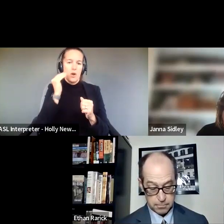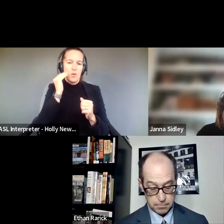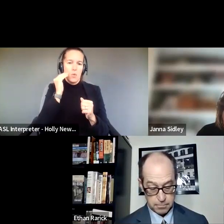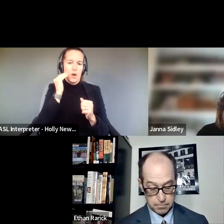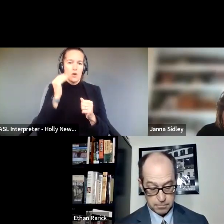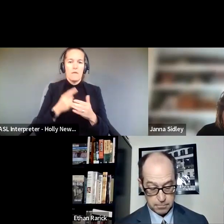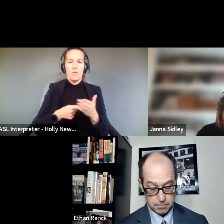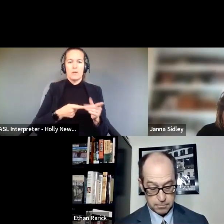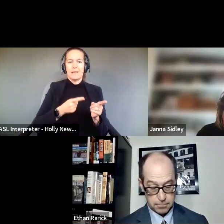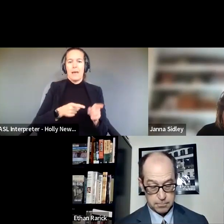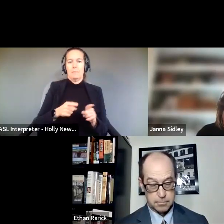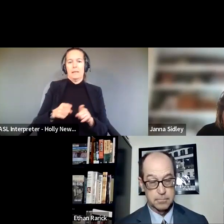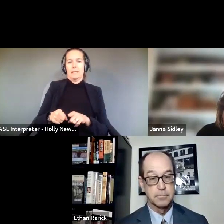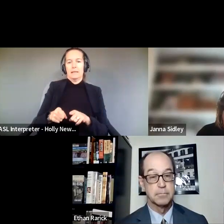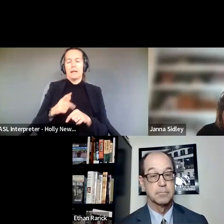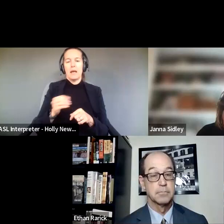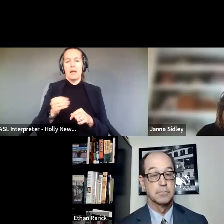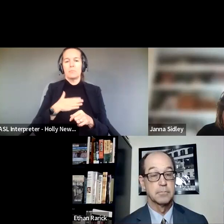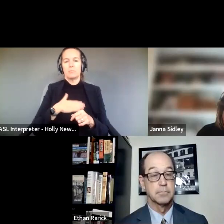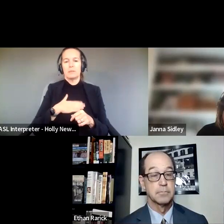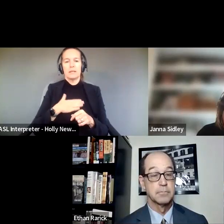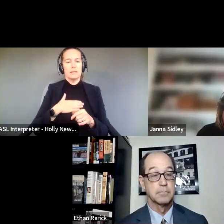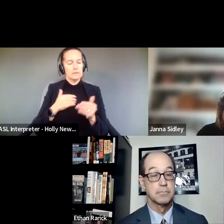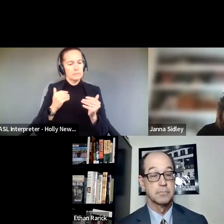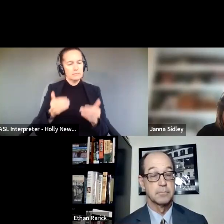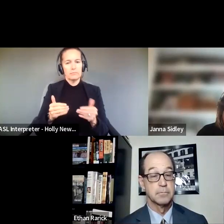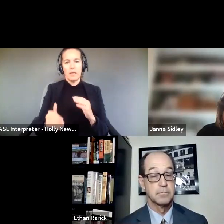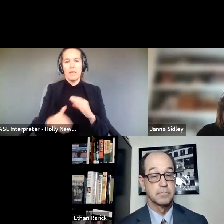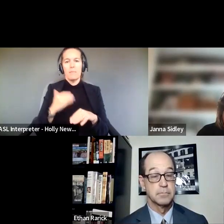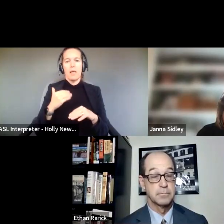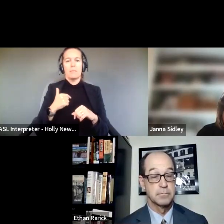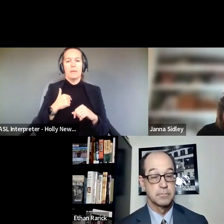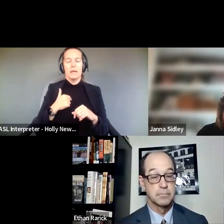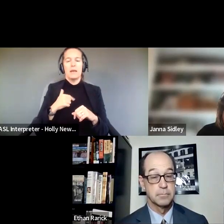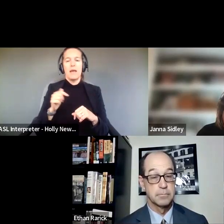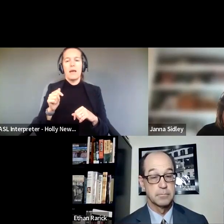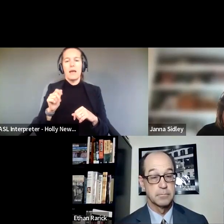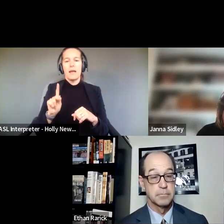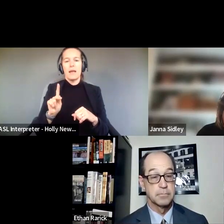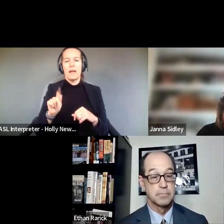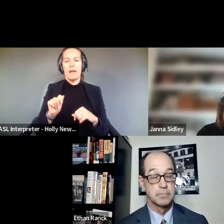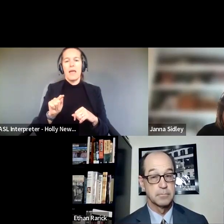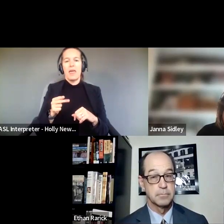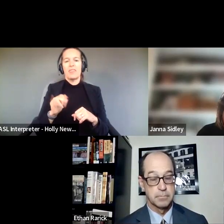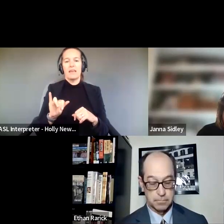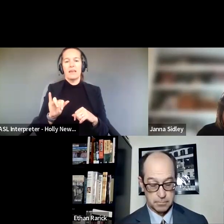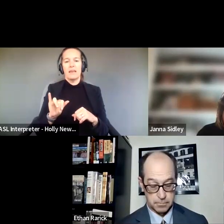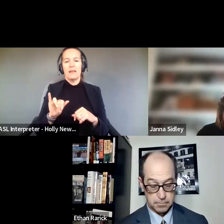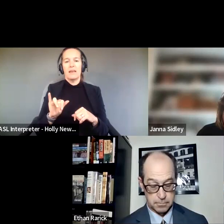of what is happening. And please feel free to email me at Kathy with a K